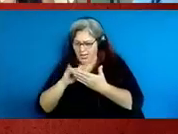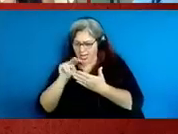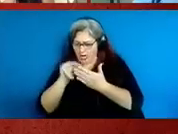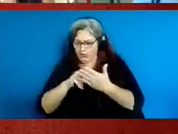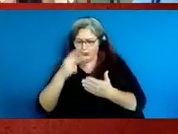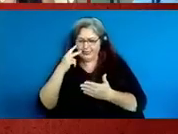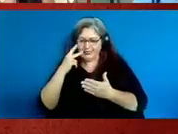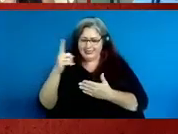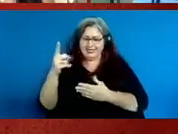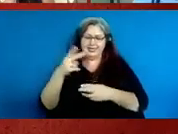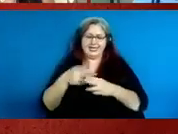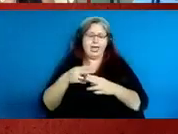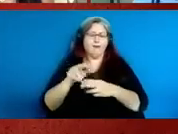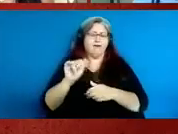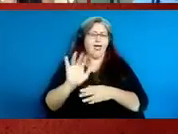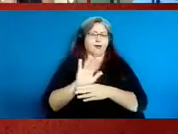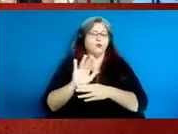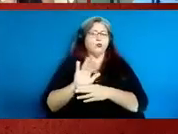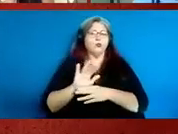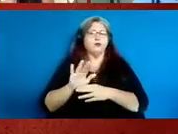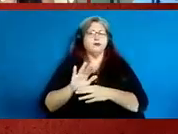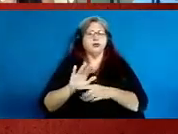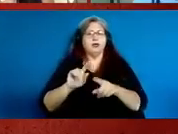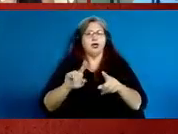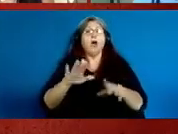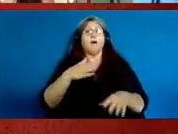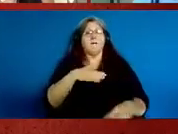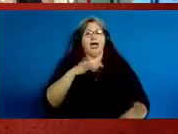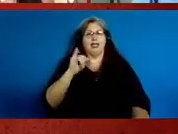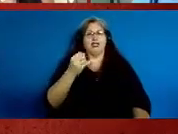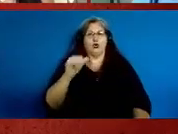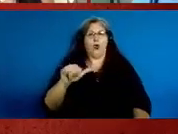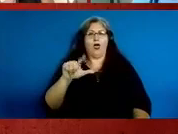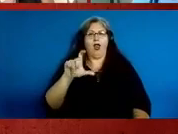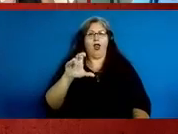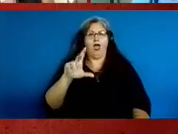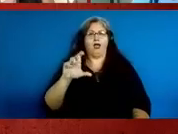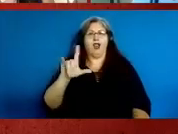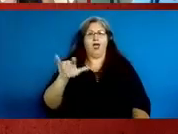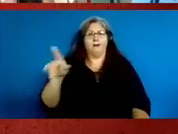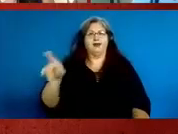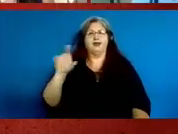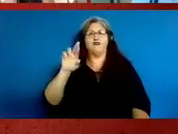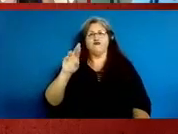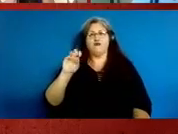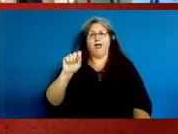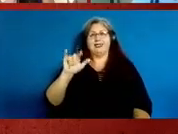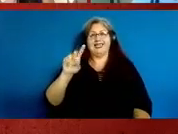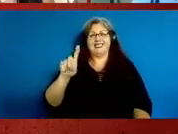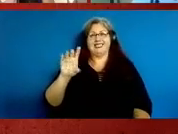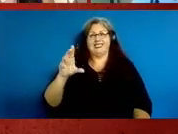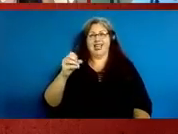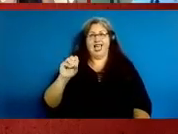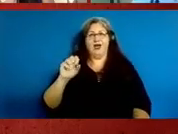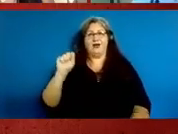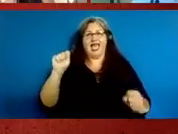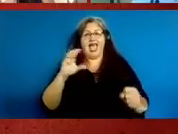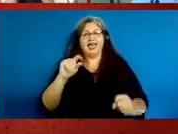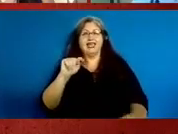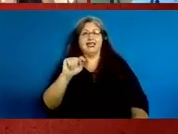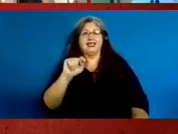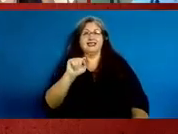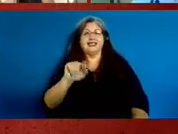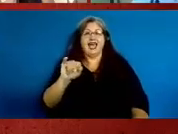her. But and my Joy Luck Club girl, Rosalind. Rosalind. Oh my God! And Tai Ma, who